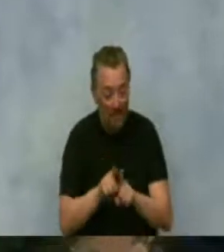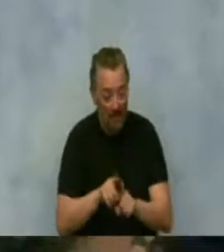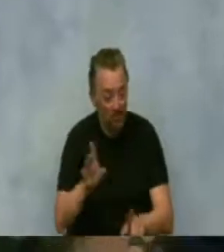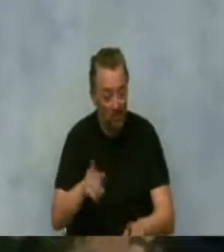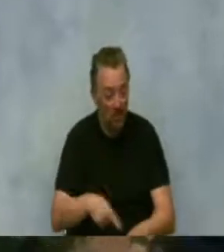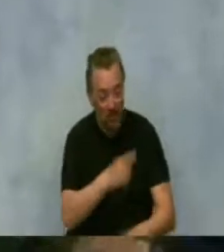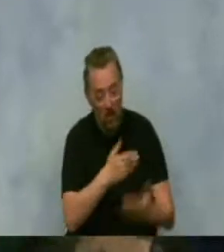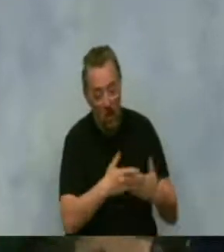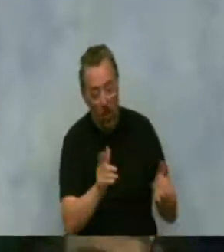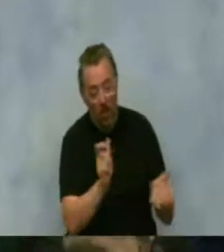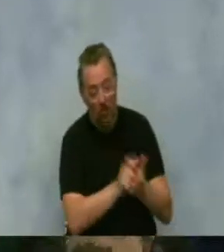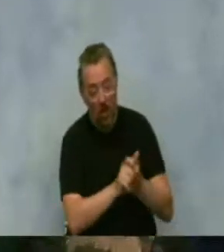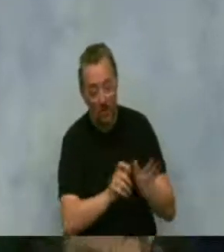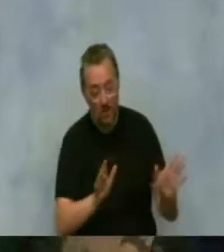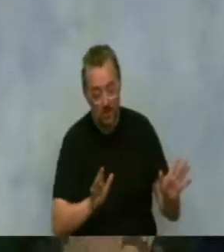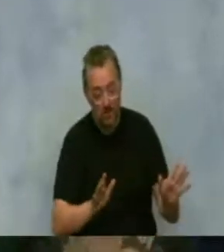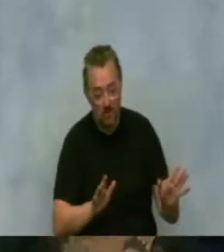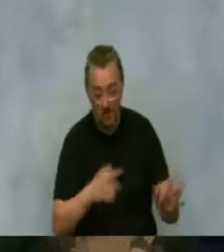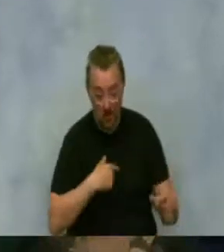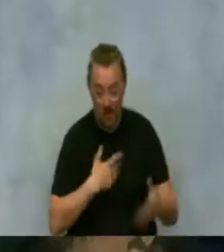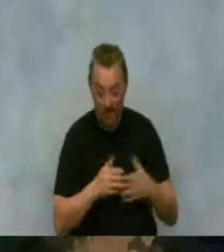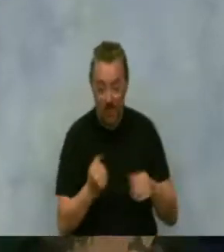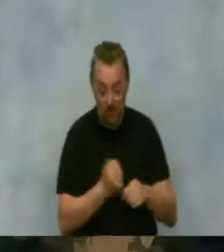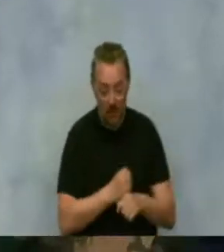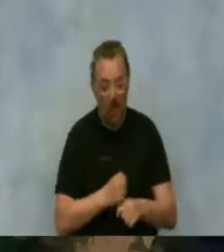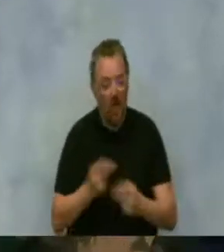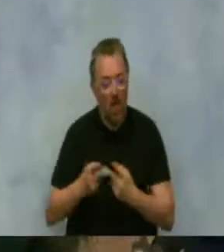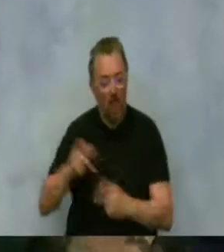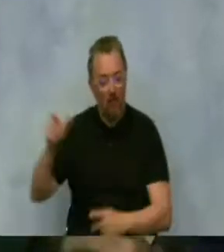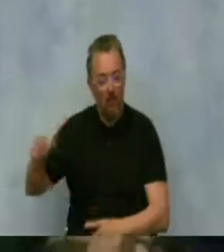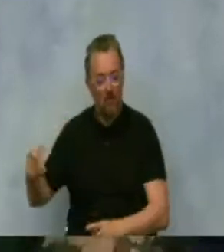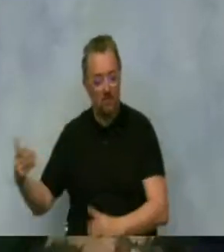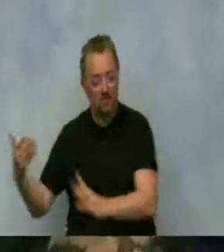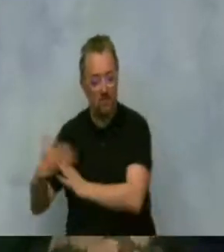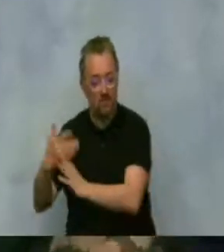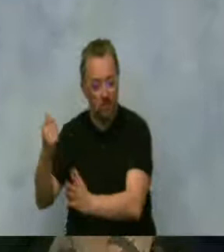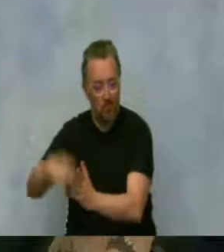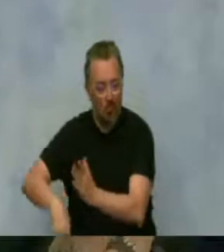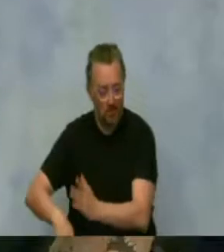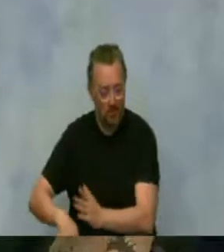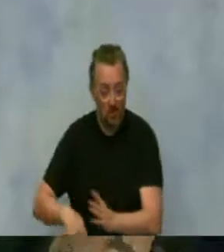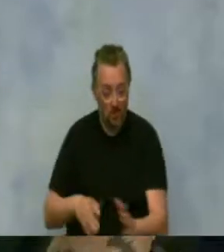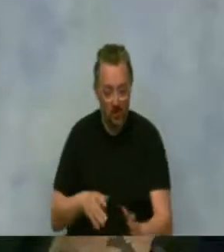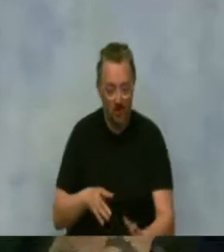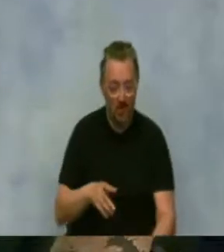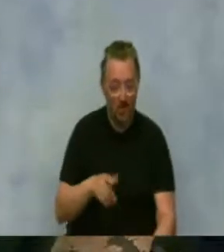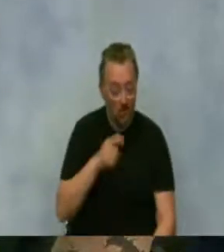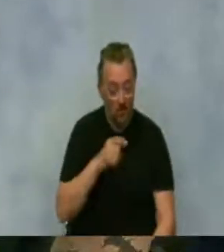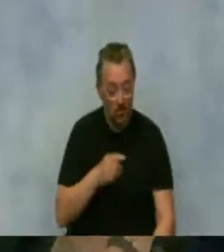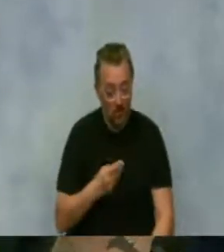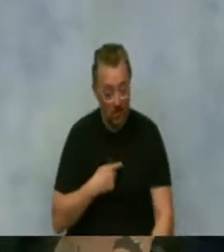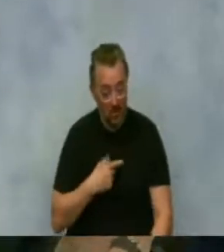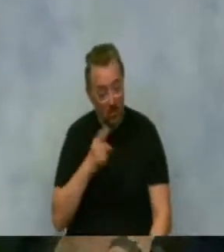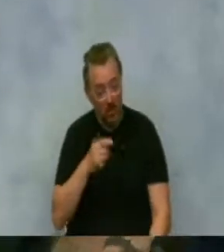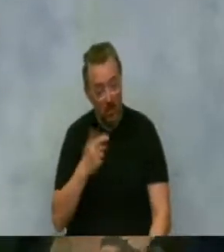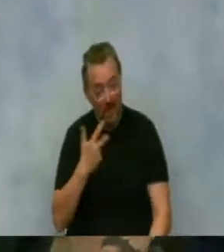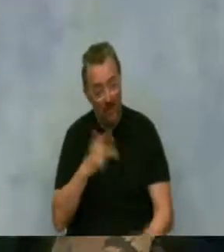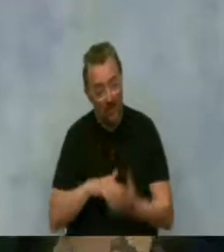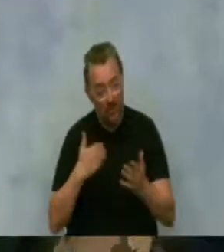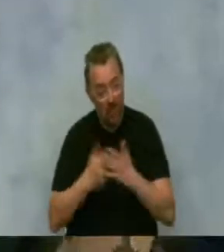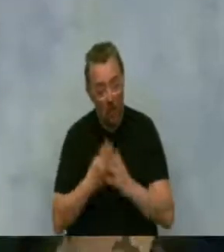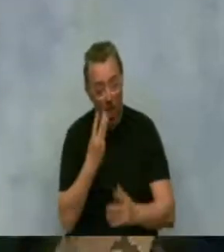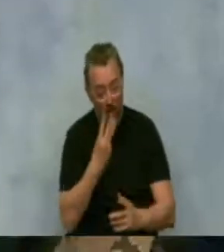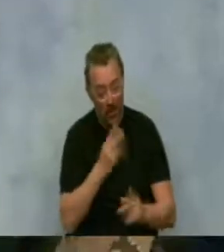it on the open market, which is what we did, and somebody else bought it. So you know, that's 3 properties in the last 18 months that